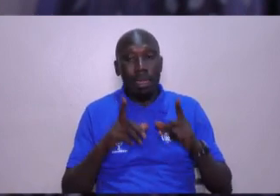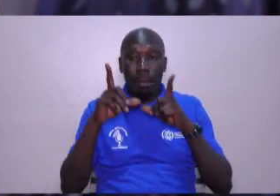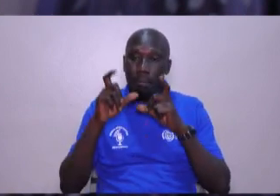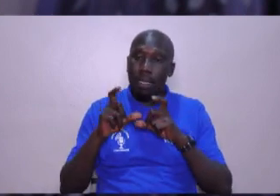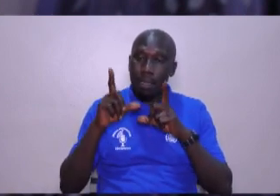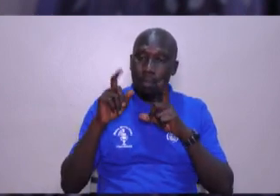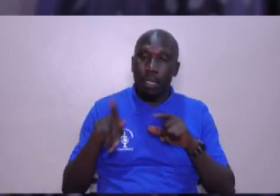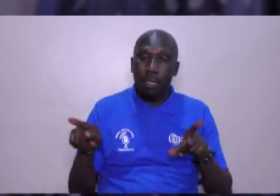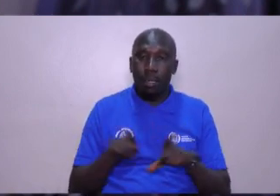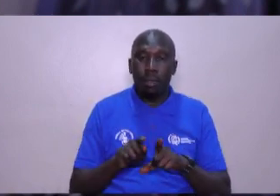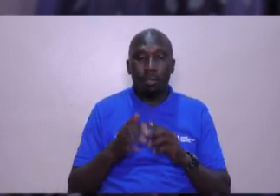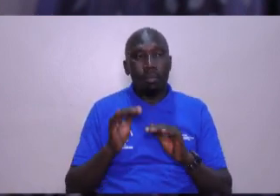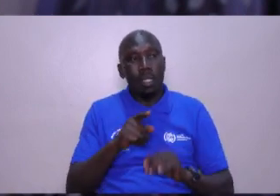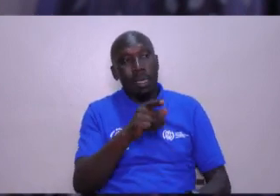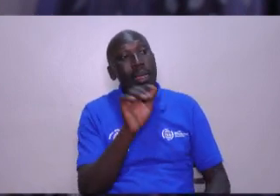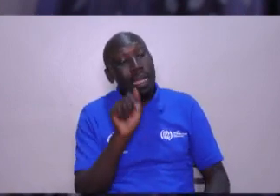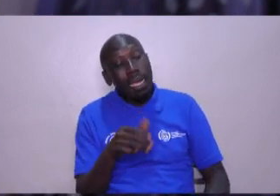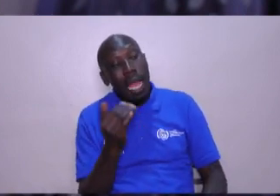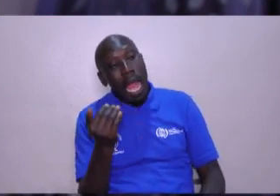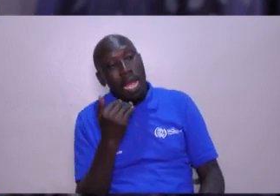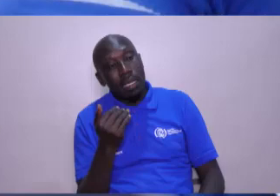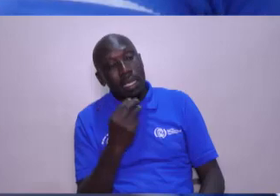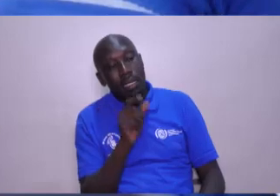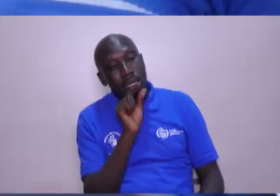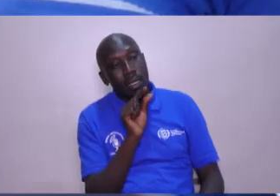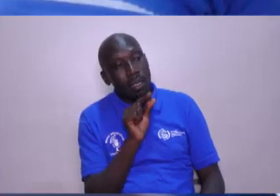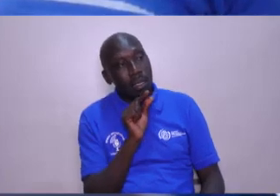the audio.